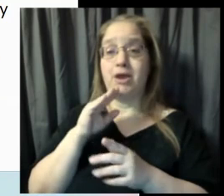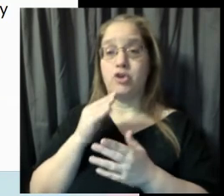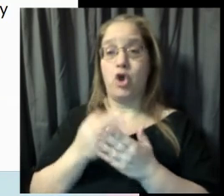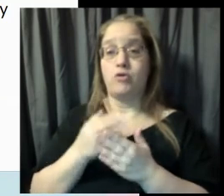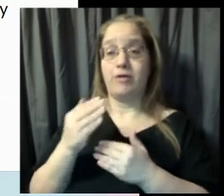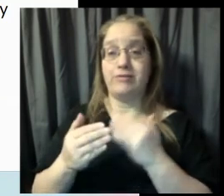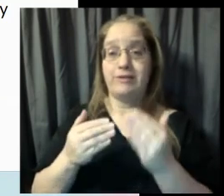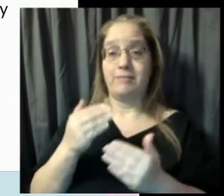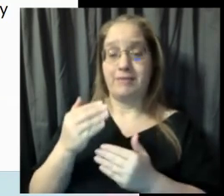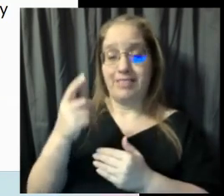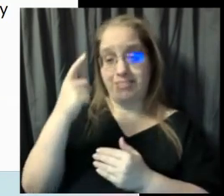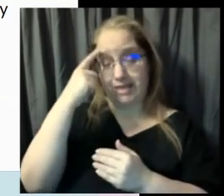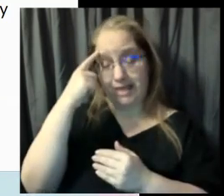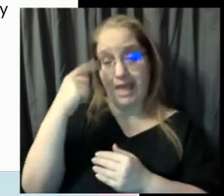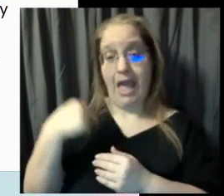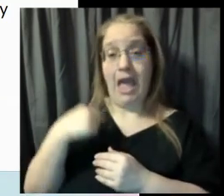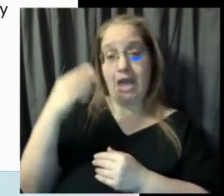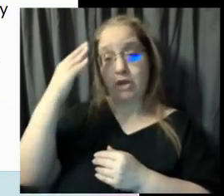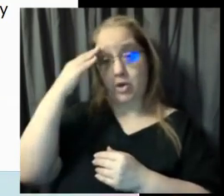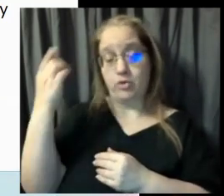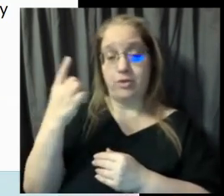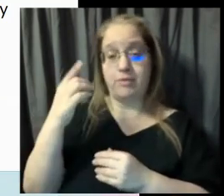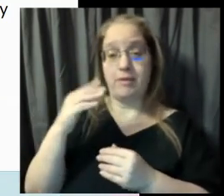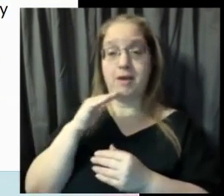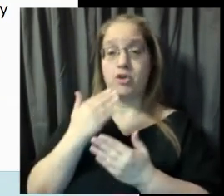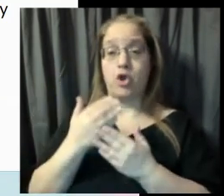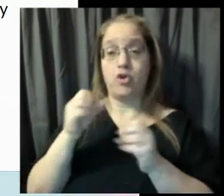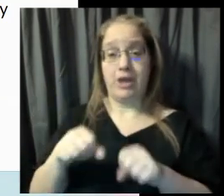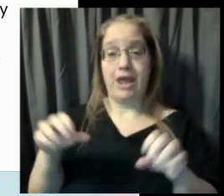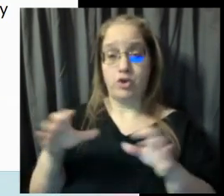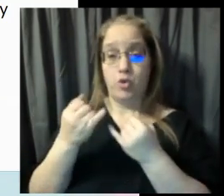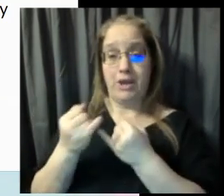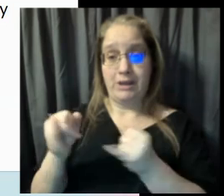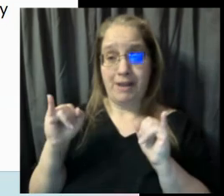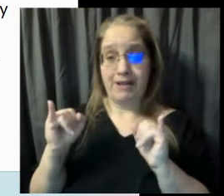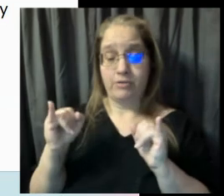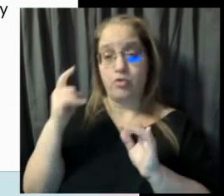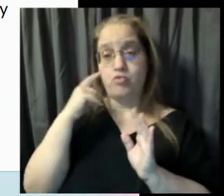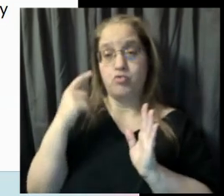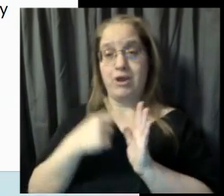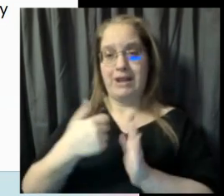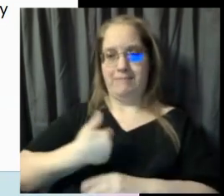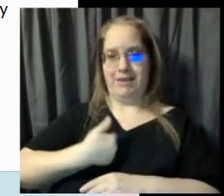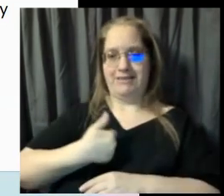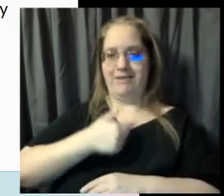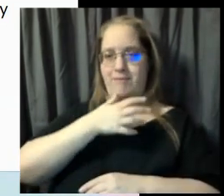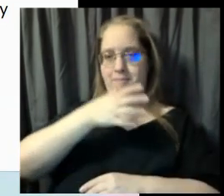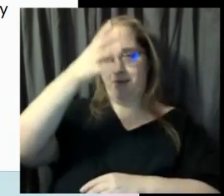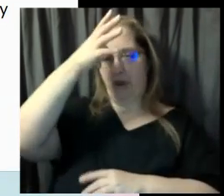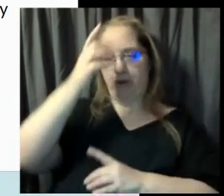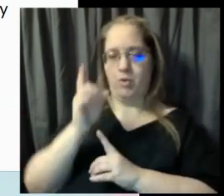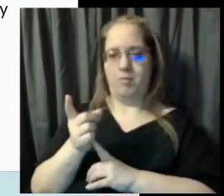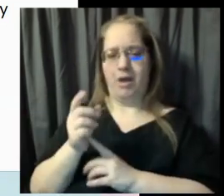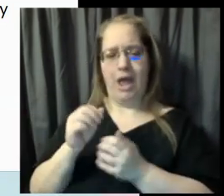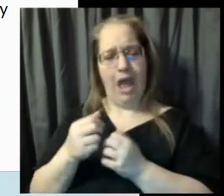unpacking and, reflecting on this. It's probably, I know something she can do independently. So it's also recognizing in yourself, taking